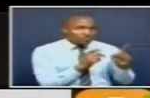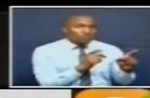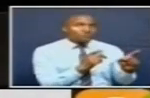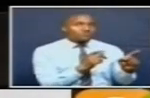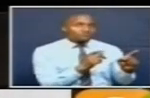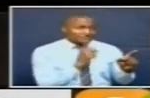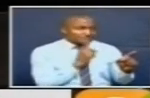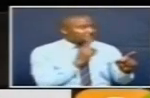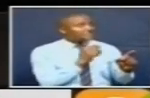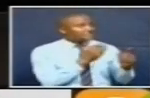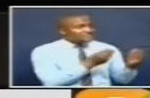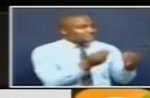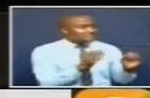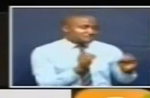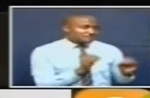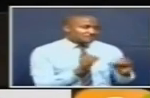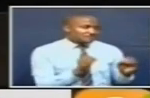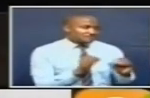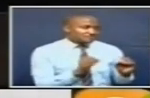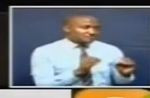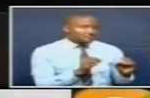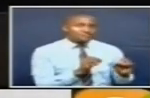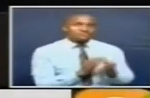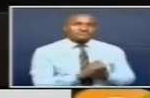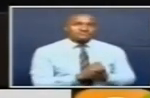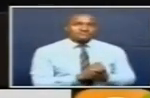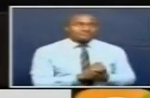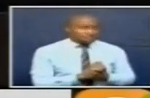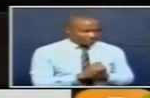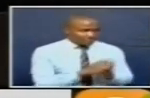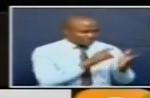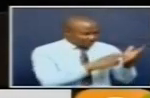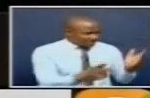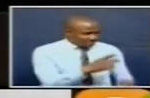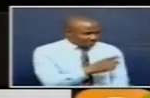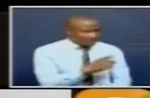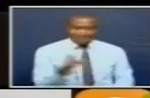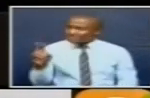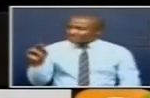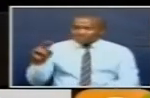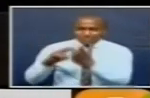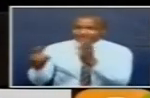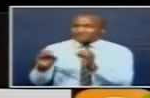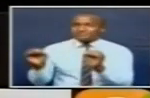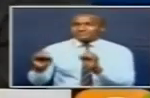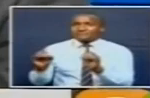smooth sailing, isn't it? It has not been smooth. Exactly. Okay. Yeah. Isn't that failure, but that's what I'm asking. It's not a failure, but if you look at the content in terms of how we manage